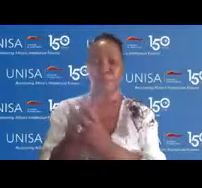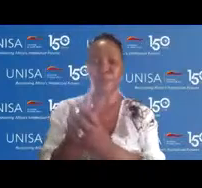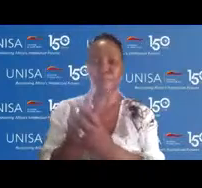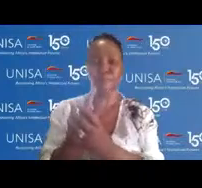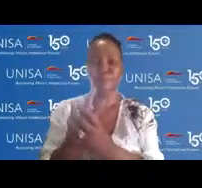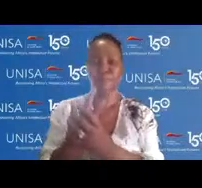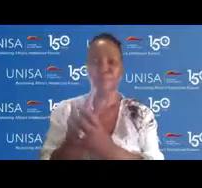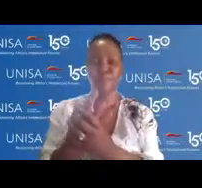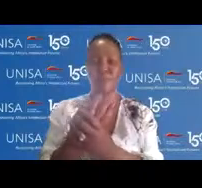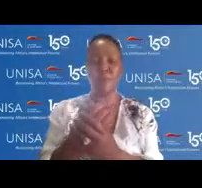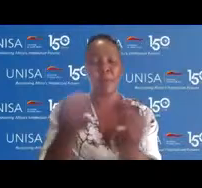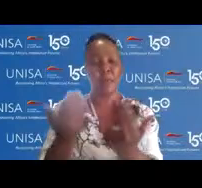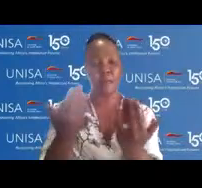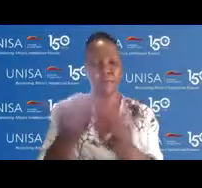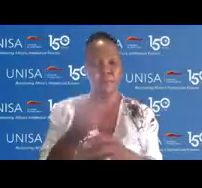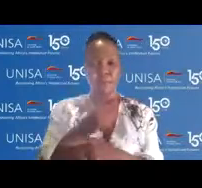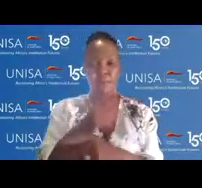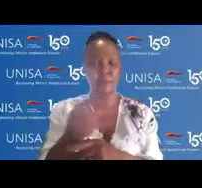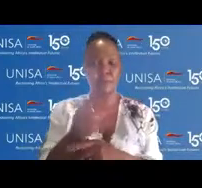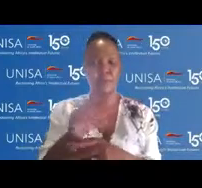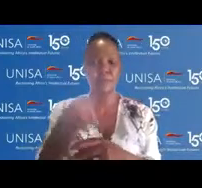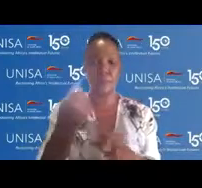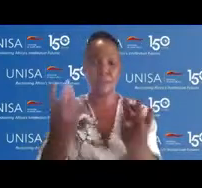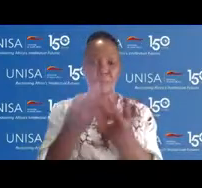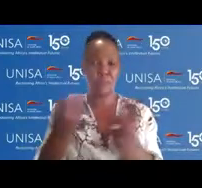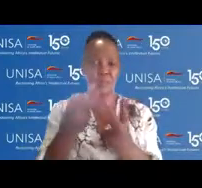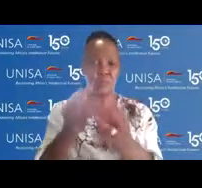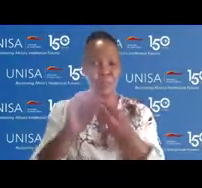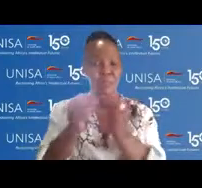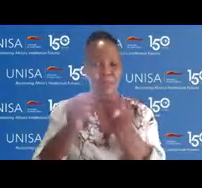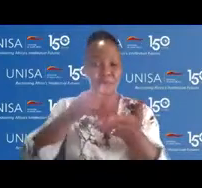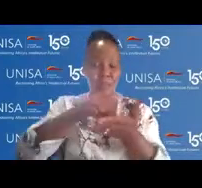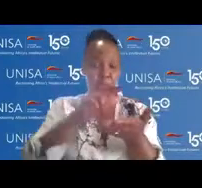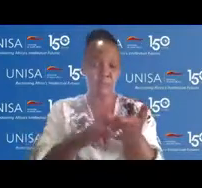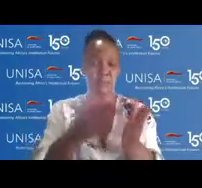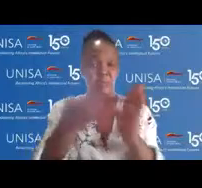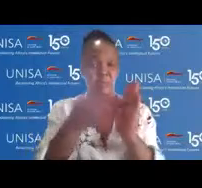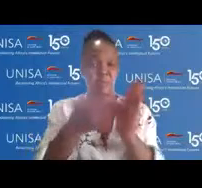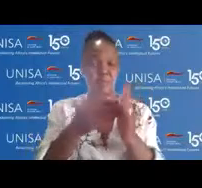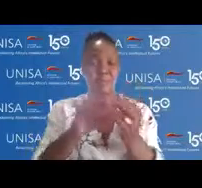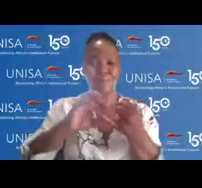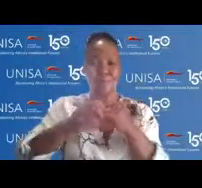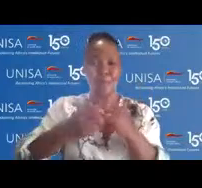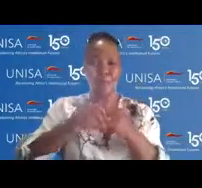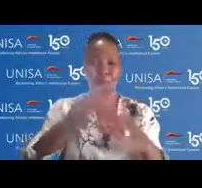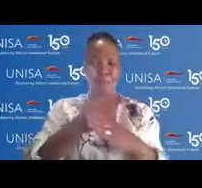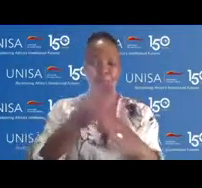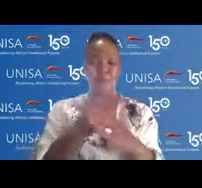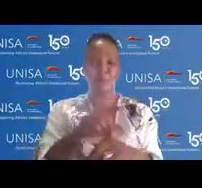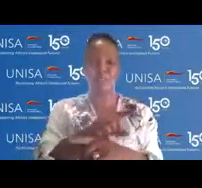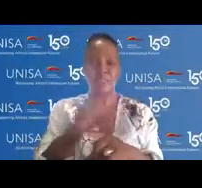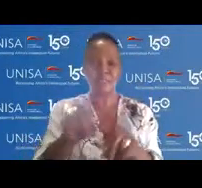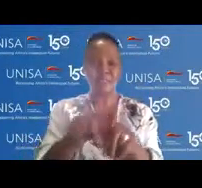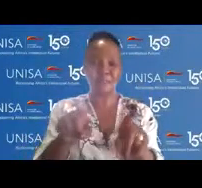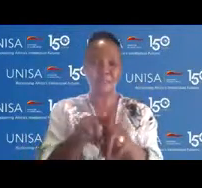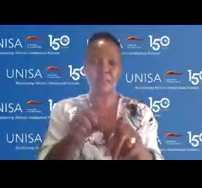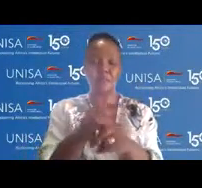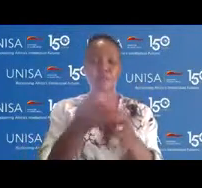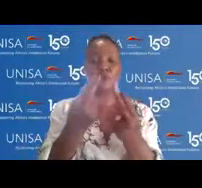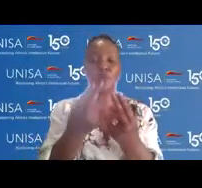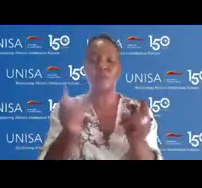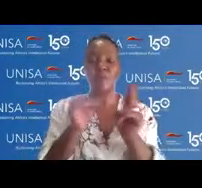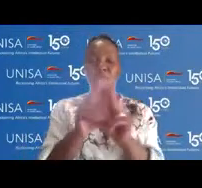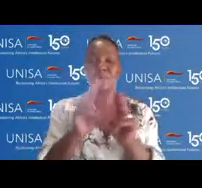There are very clever people out there who also create apps and they try to make it look like UNISA's app. I have seen it a